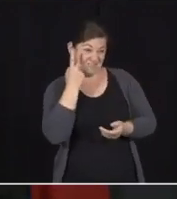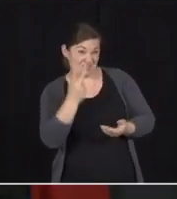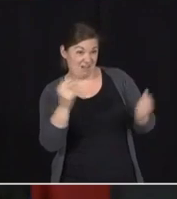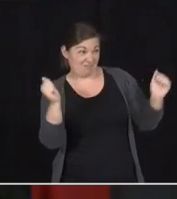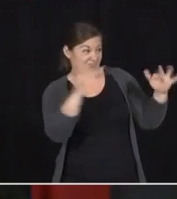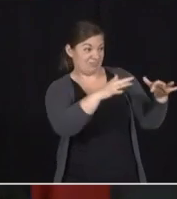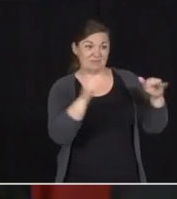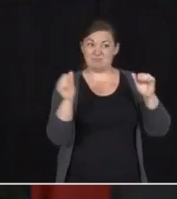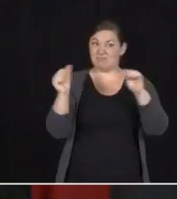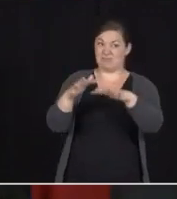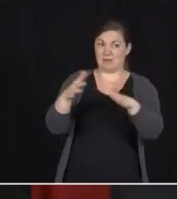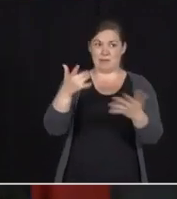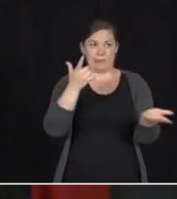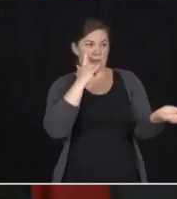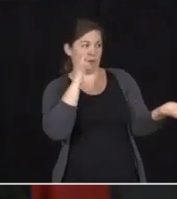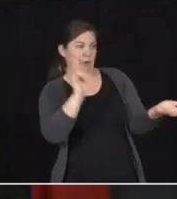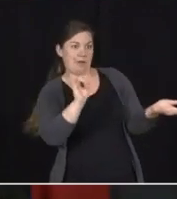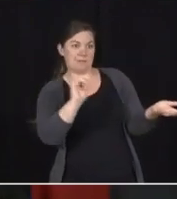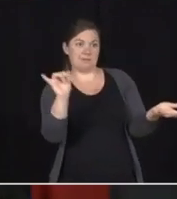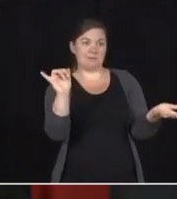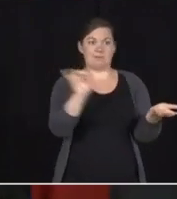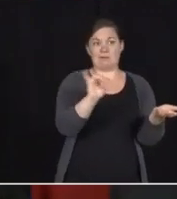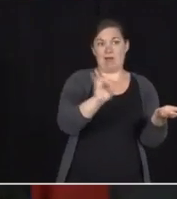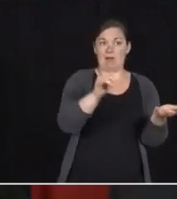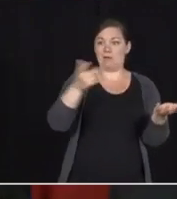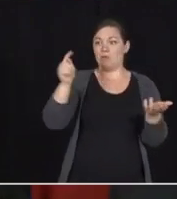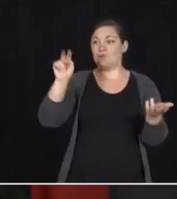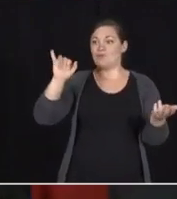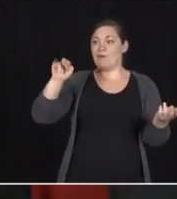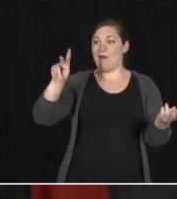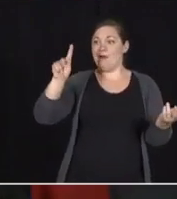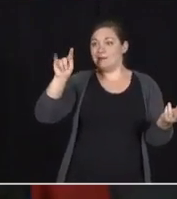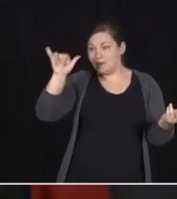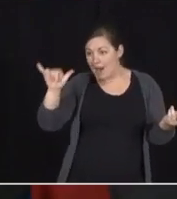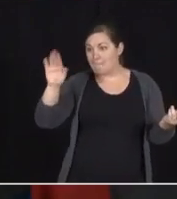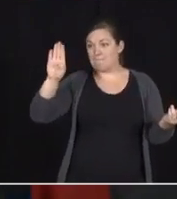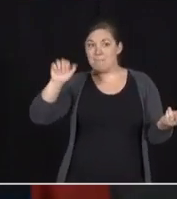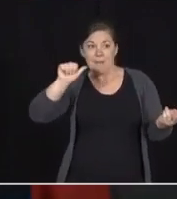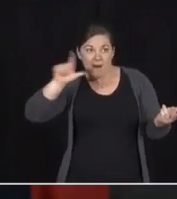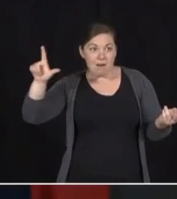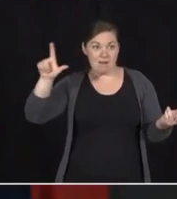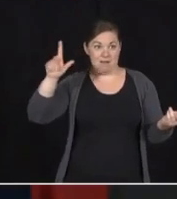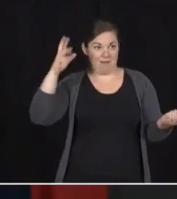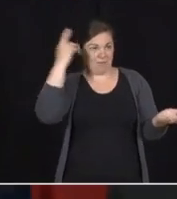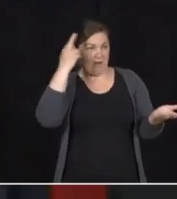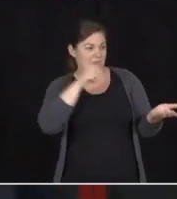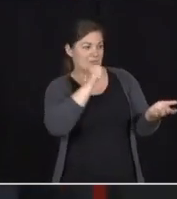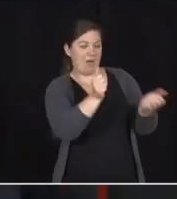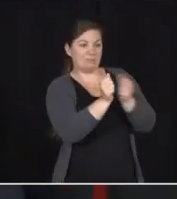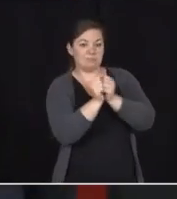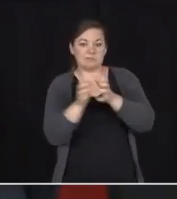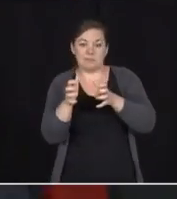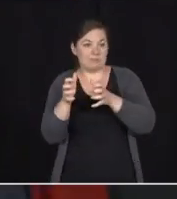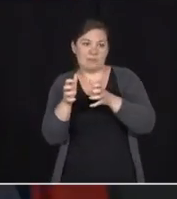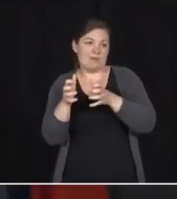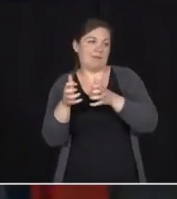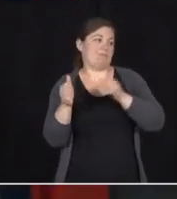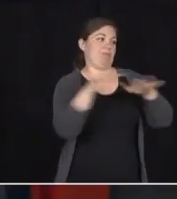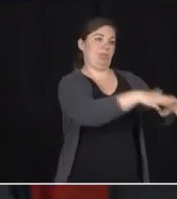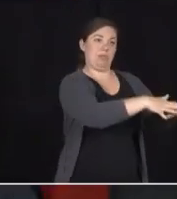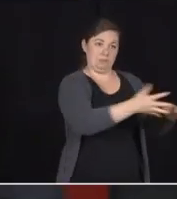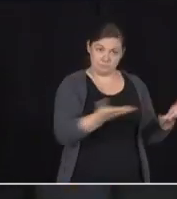days, like in Trinity Bellwoods? I'll have the minister answer that one. Thank you.